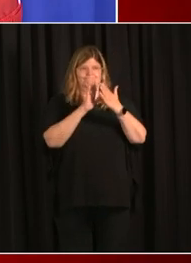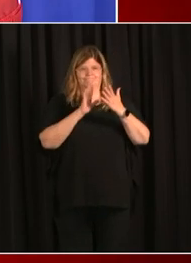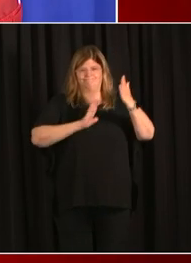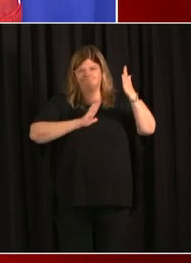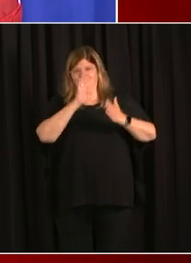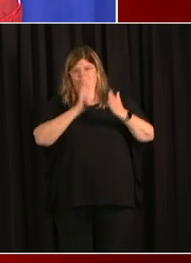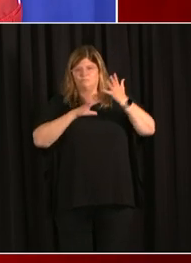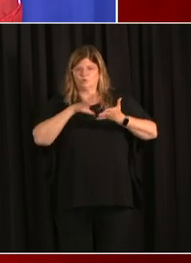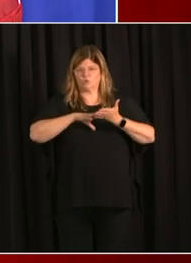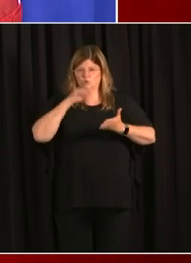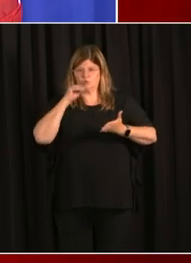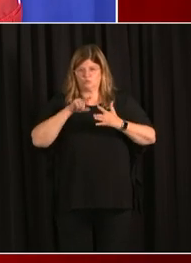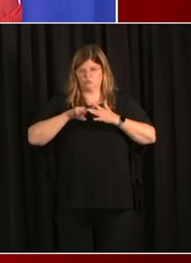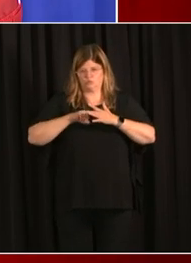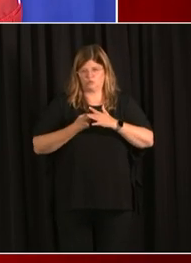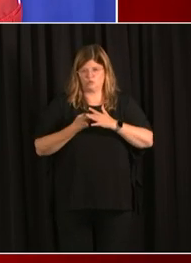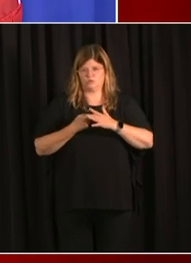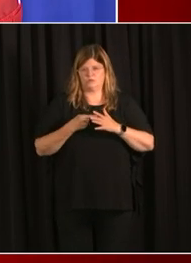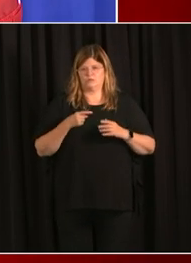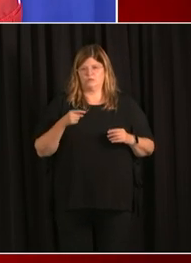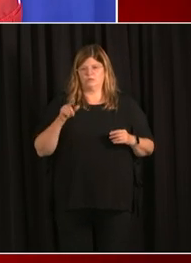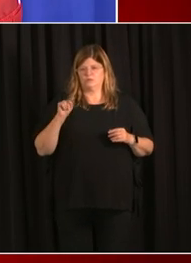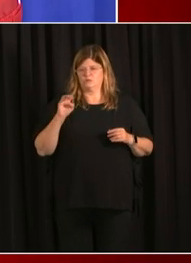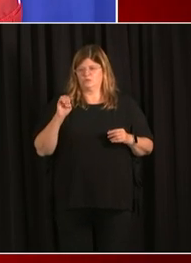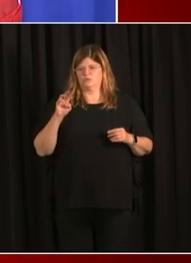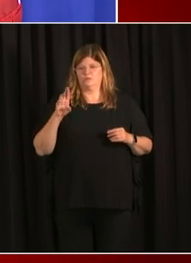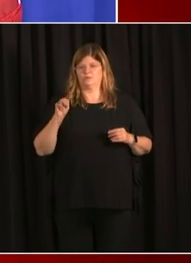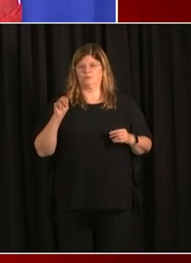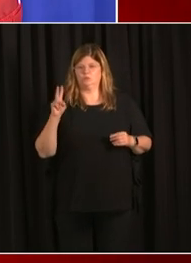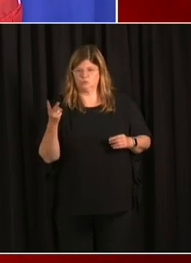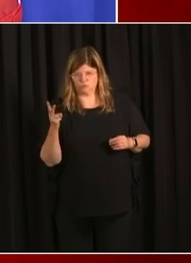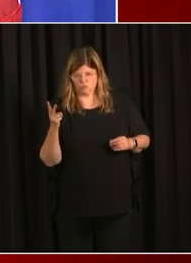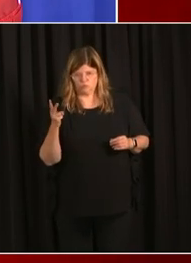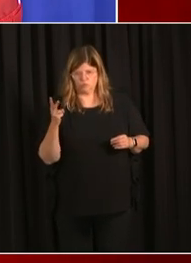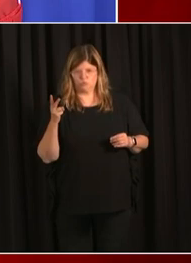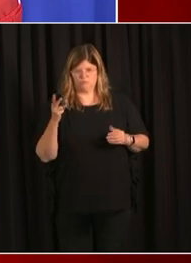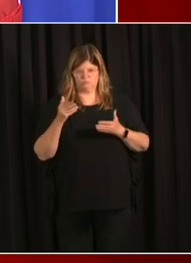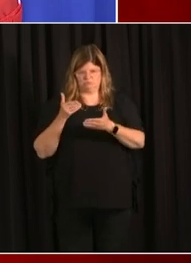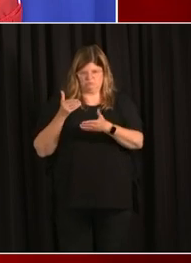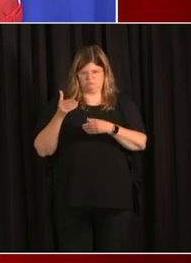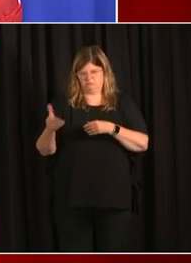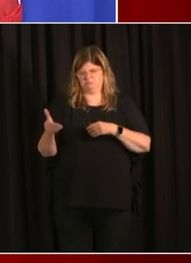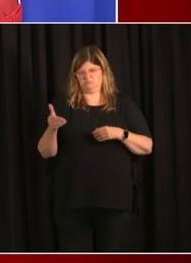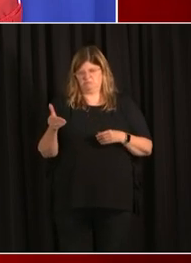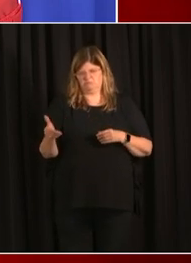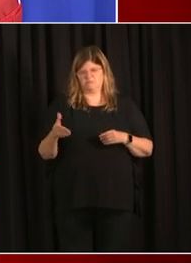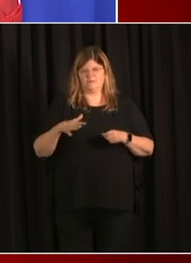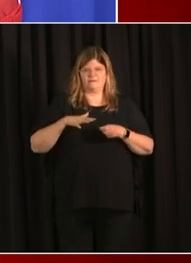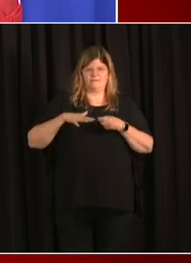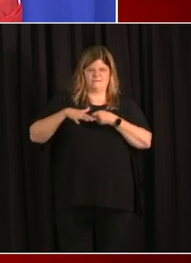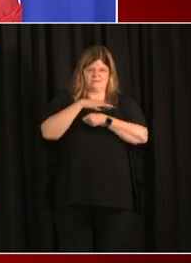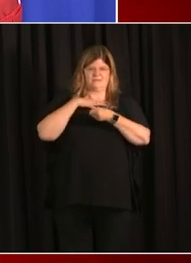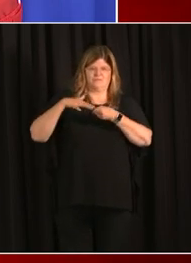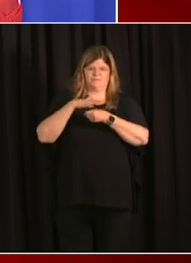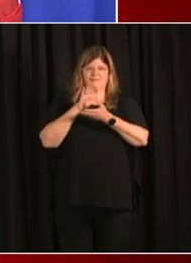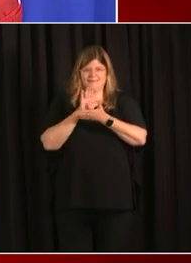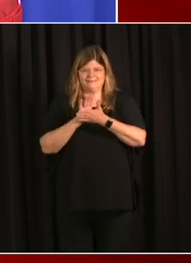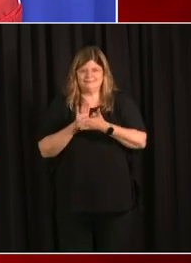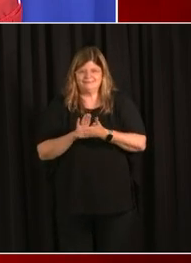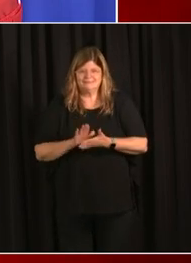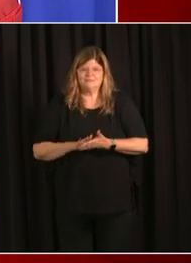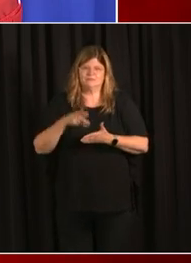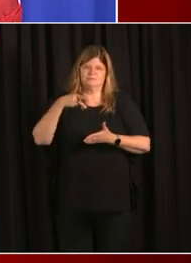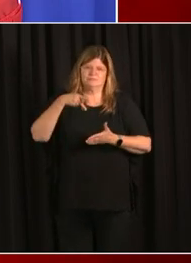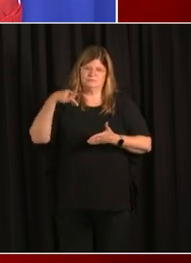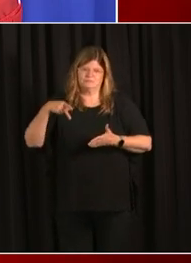at the start of term 2. And finally, what I call the environment or sanitation conditions, PPE,